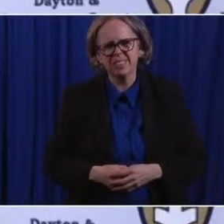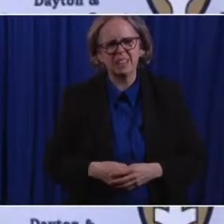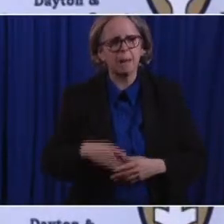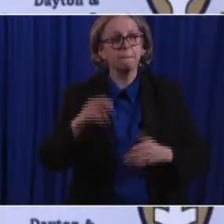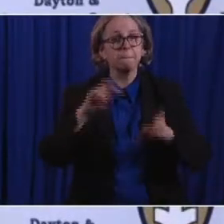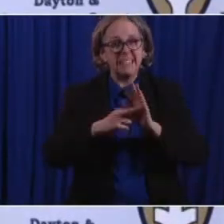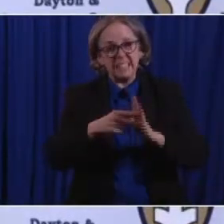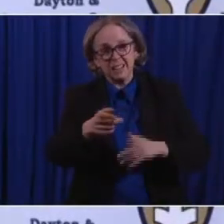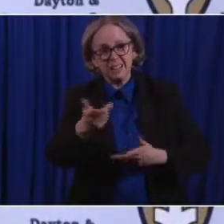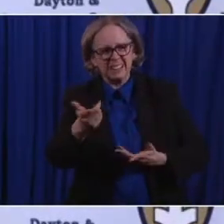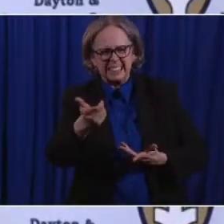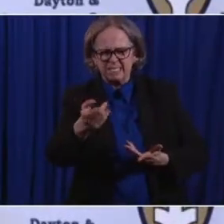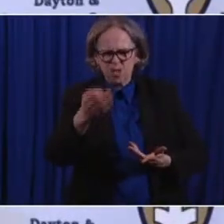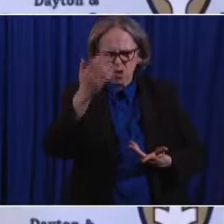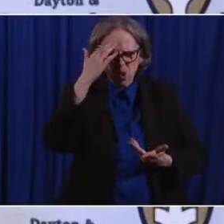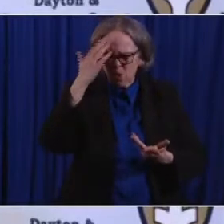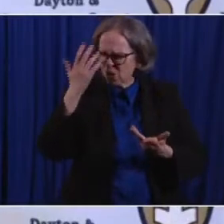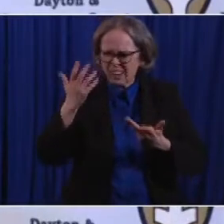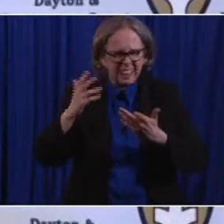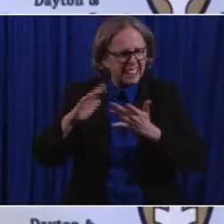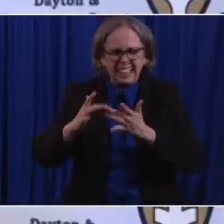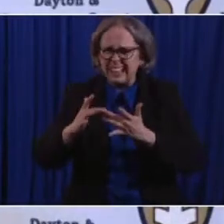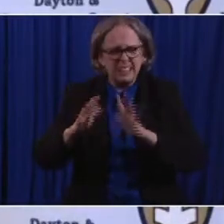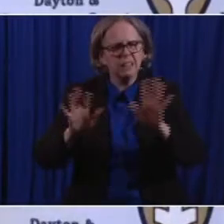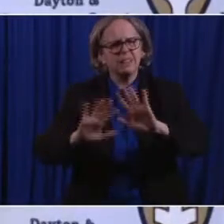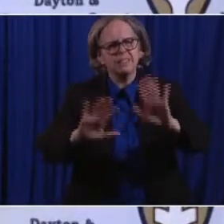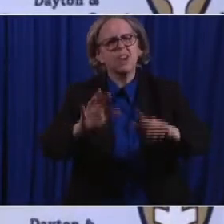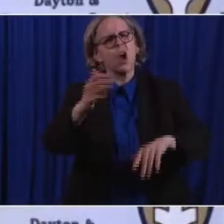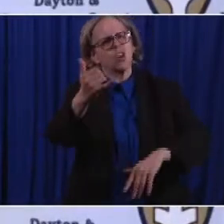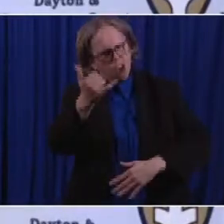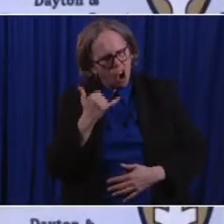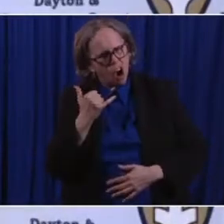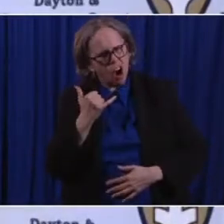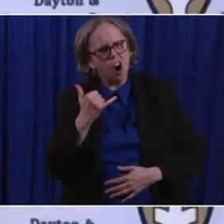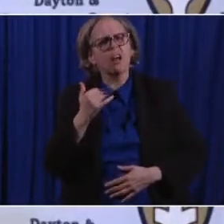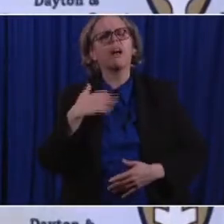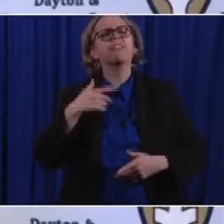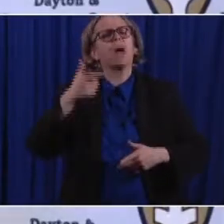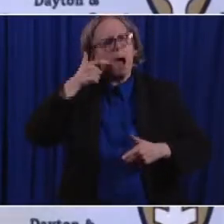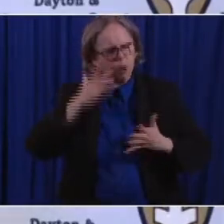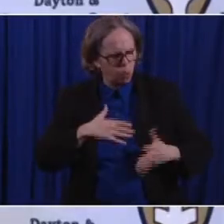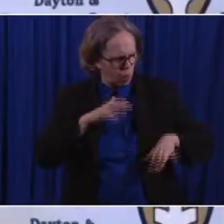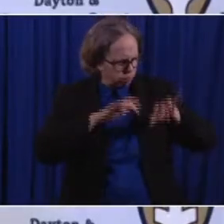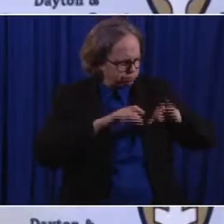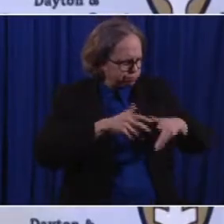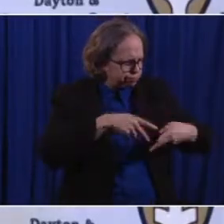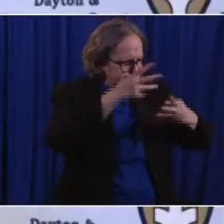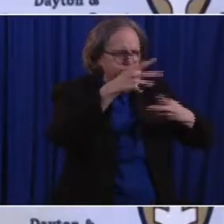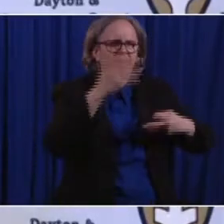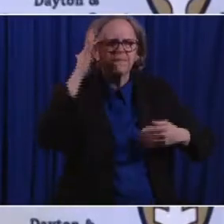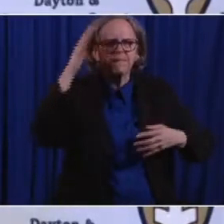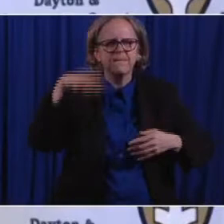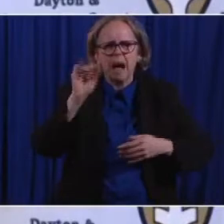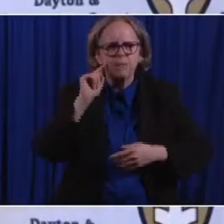themselves. You can pick up the phone and do that. Our local health departments are doing it. Our local health departments are going out,